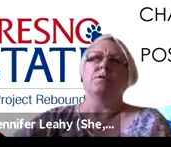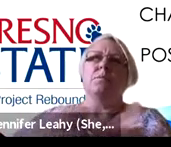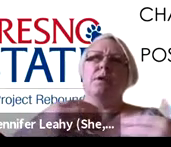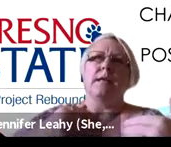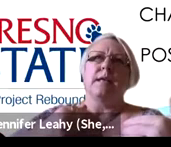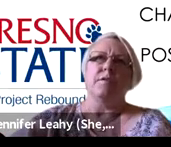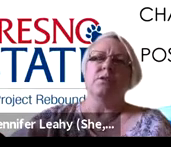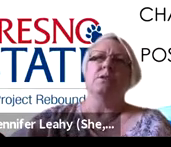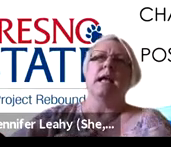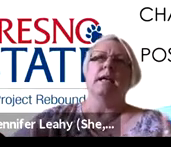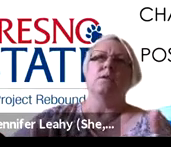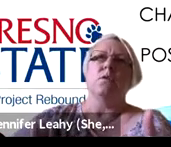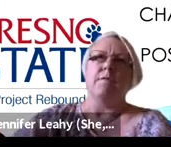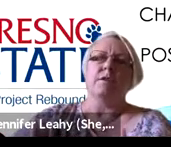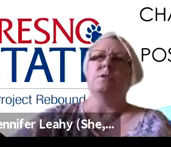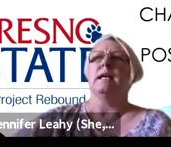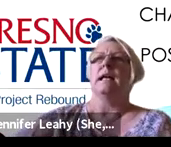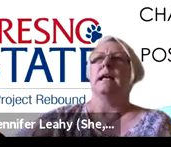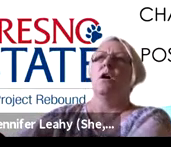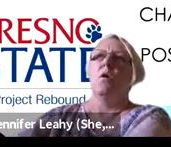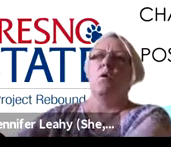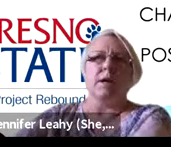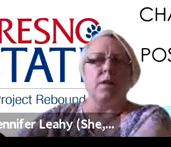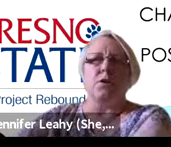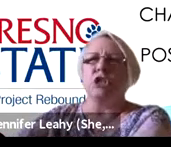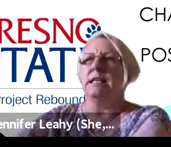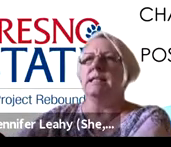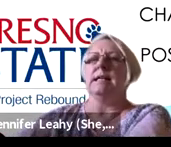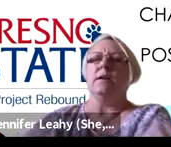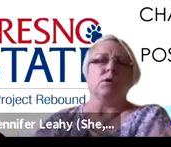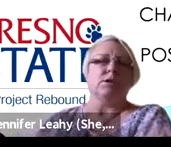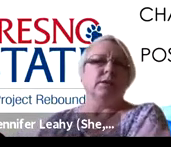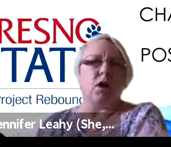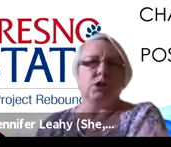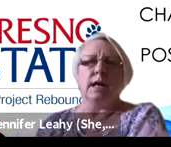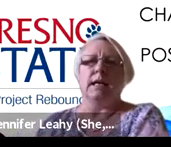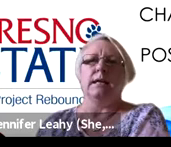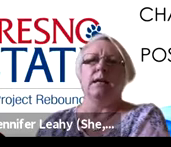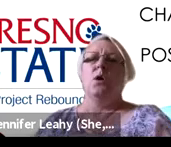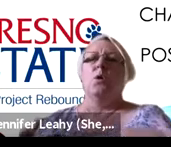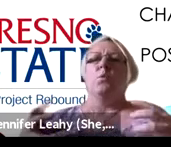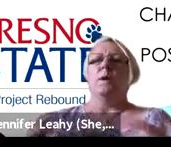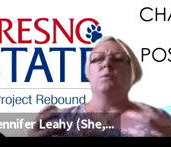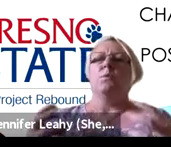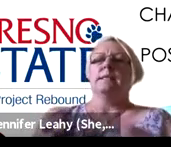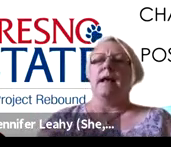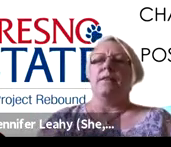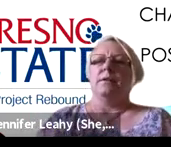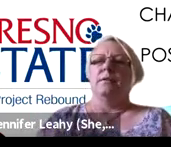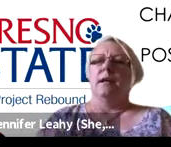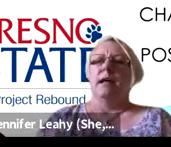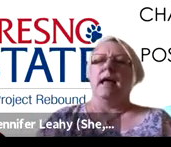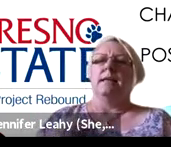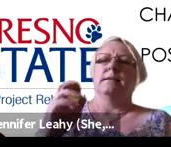that person was at Fresno State or at Fresno City or working on their GED or still incarcerated, we work